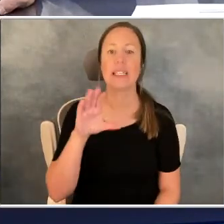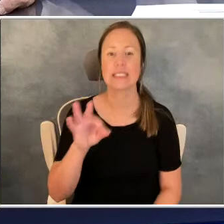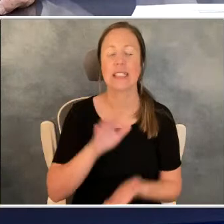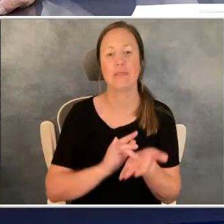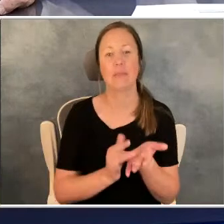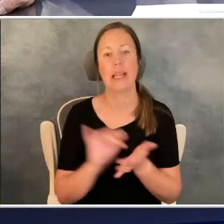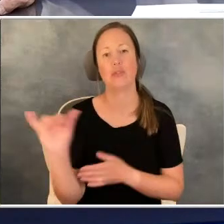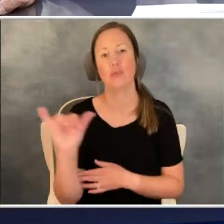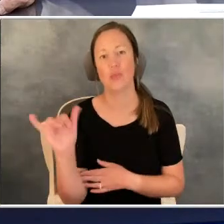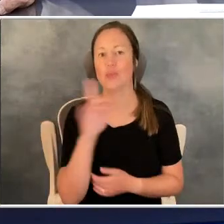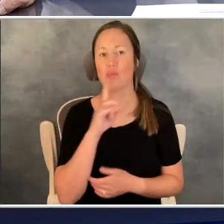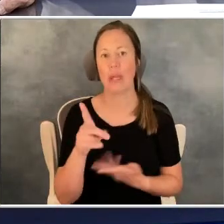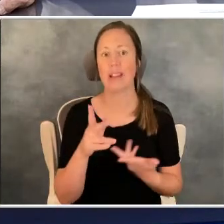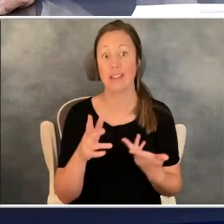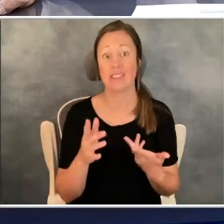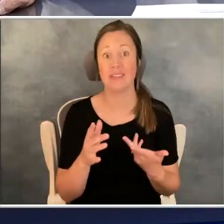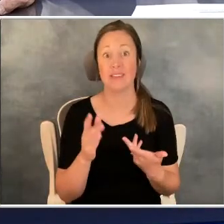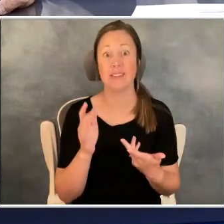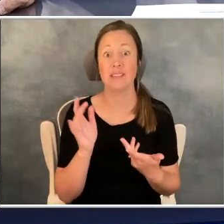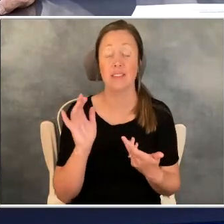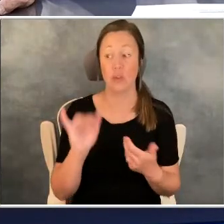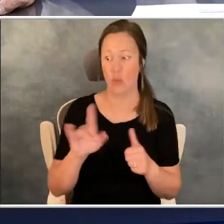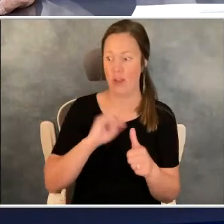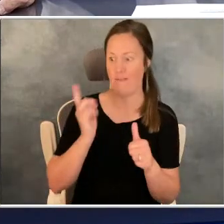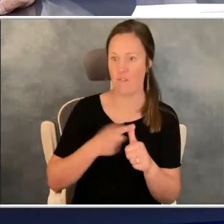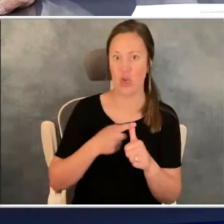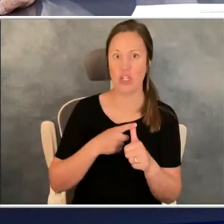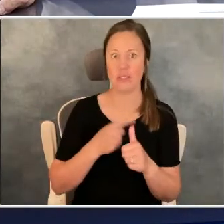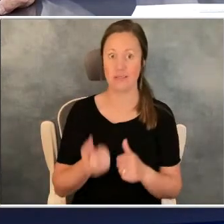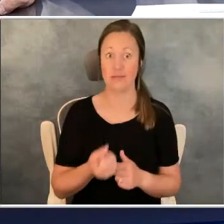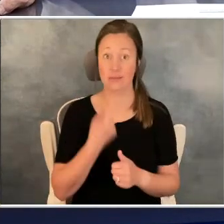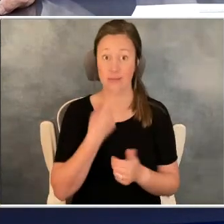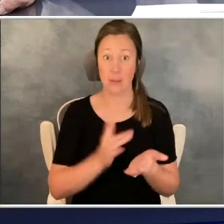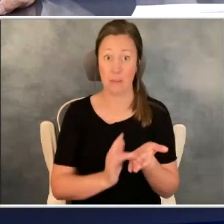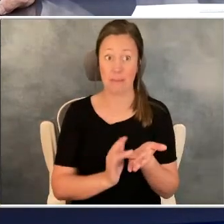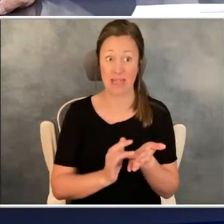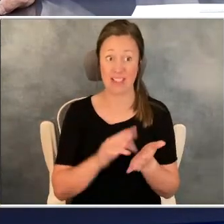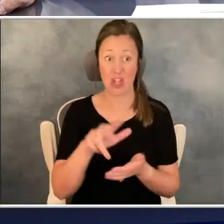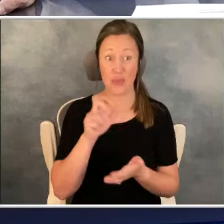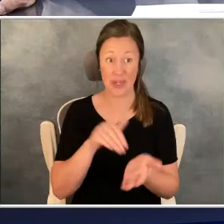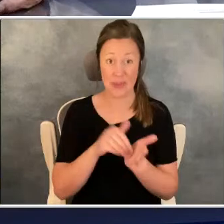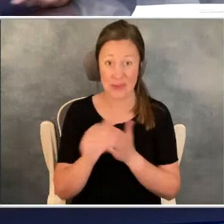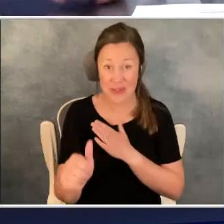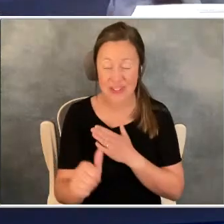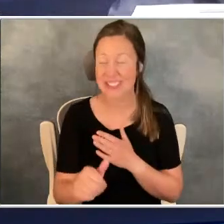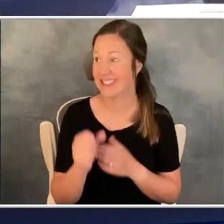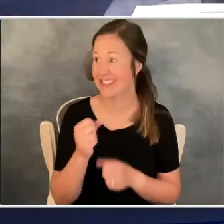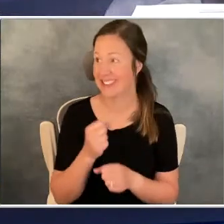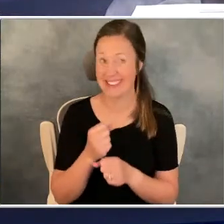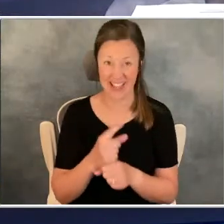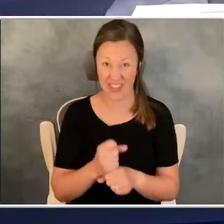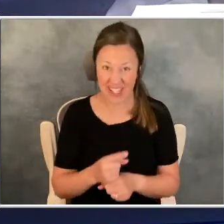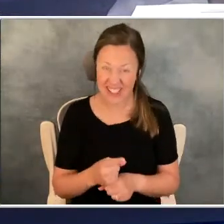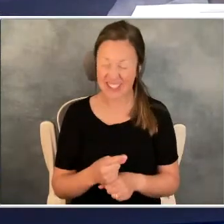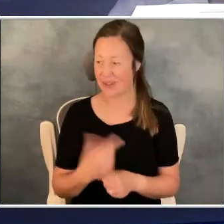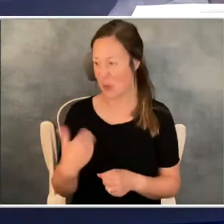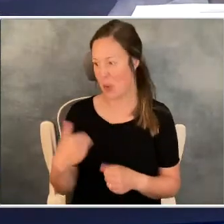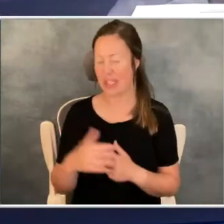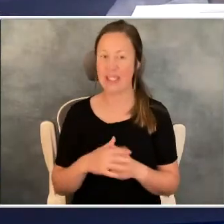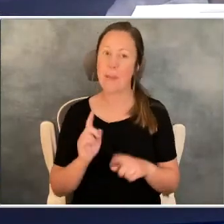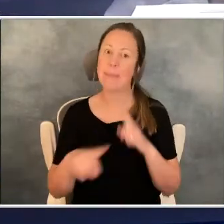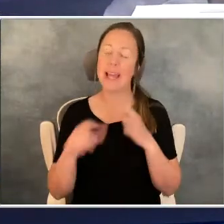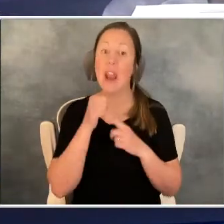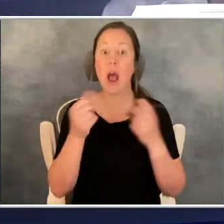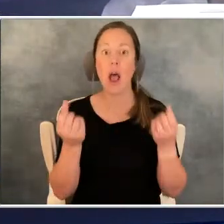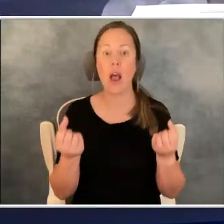a new curve too, because those first oral therapy, you just walked around and took $300,000 a year. That's right. But you know, it was a small population of patients. The drug company said, I